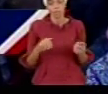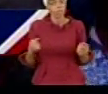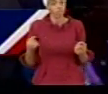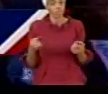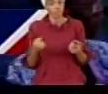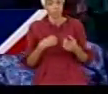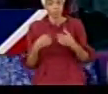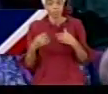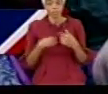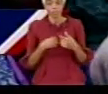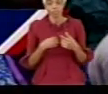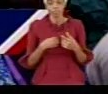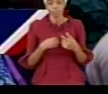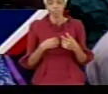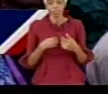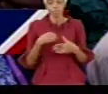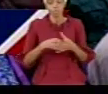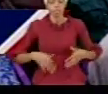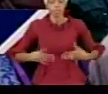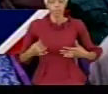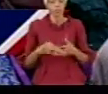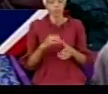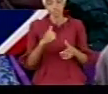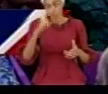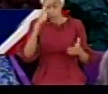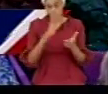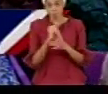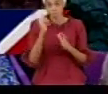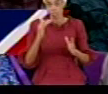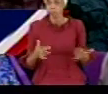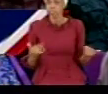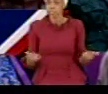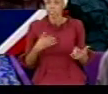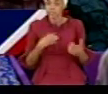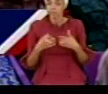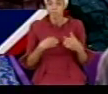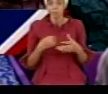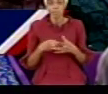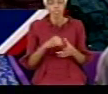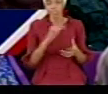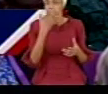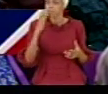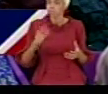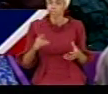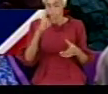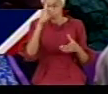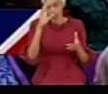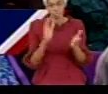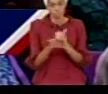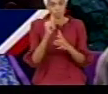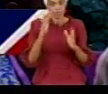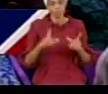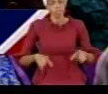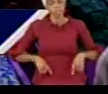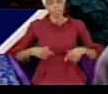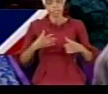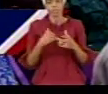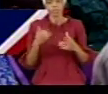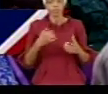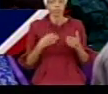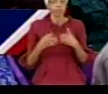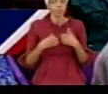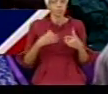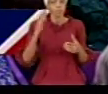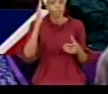Murmuring damage a believer's life, both physically and spiritually. And also, murmuring can kill the faith of a believer and make